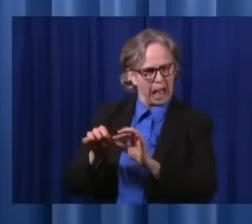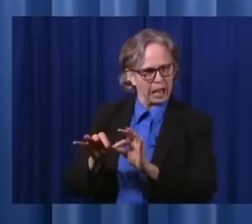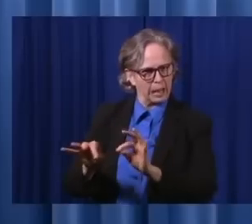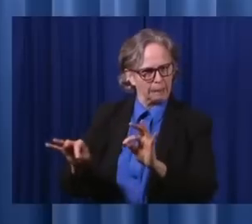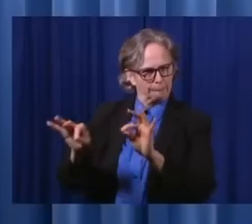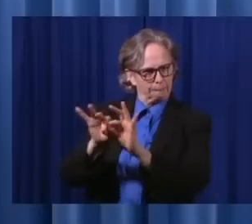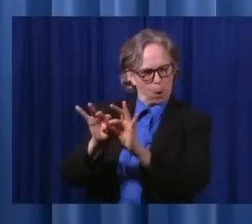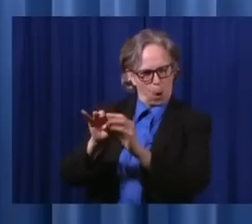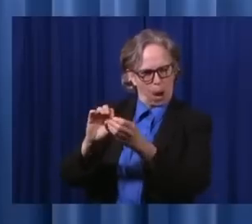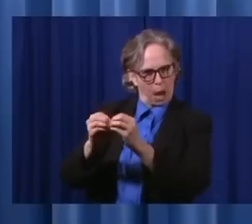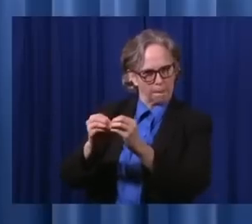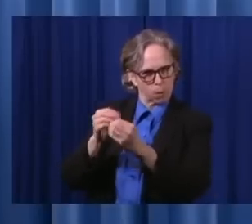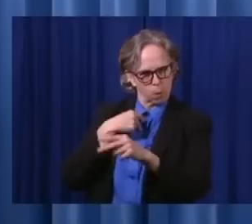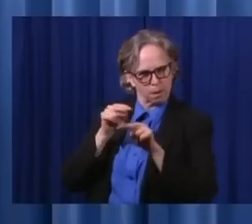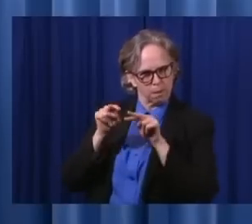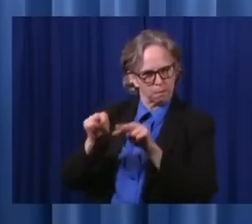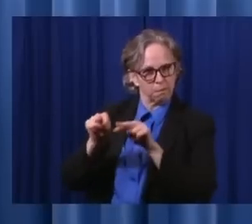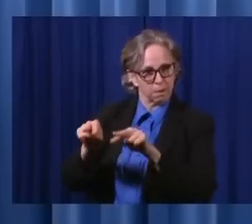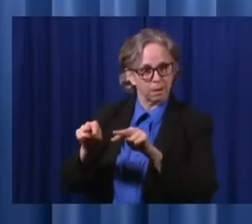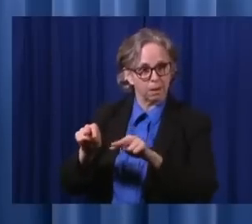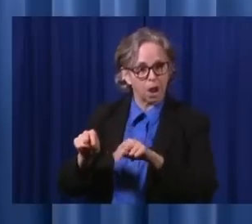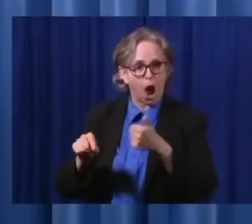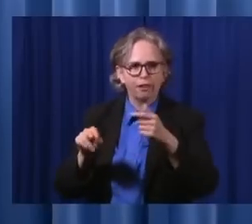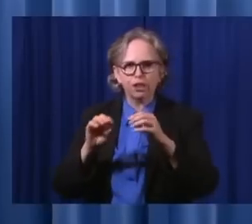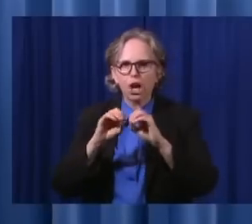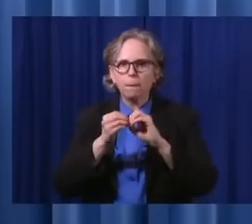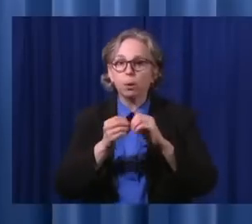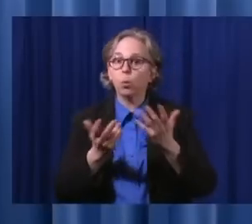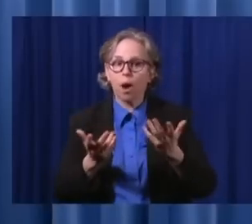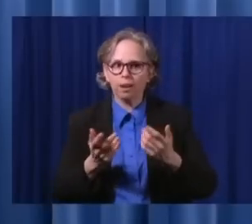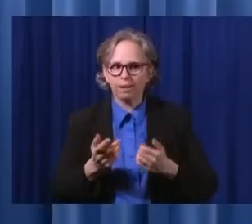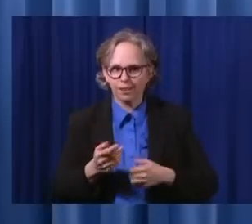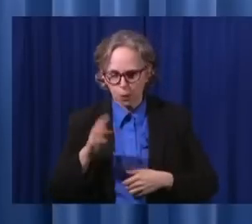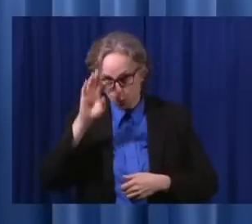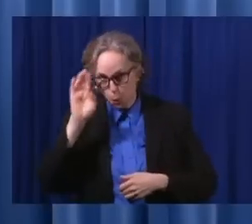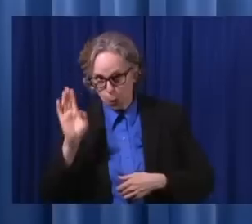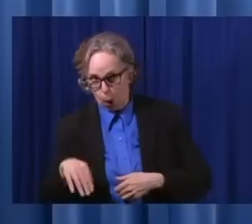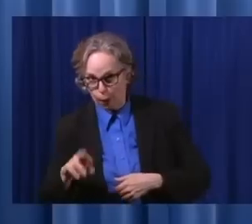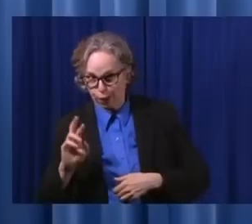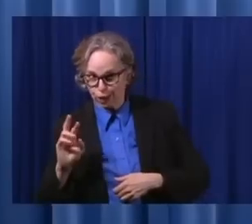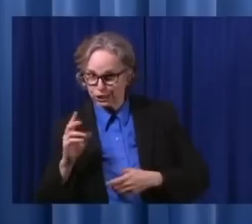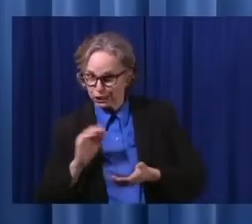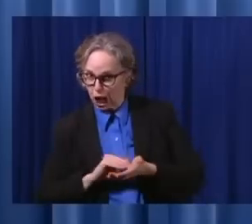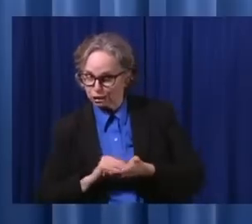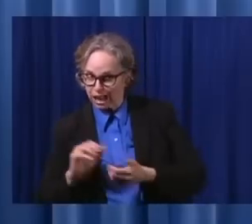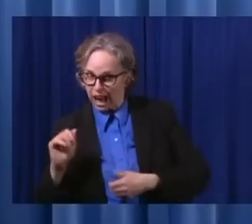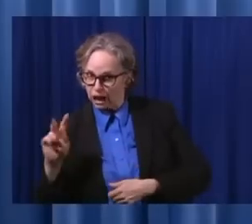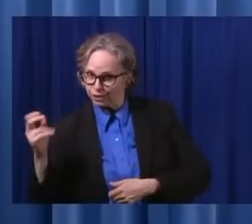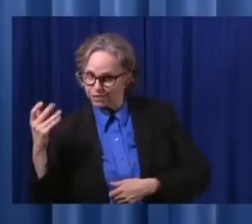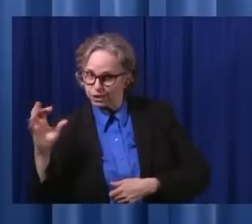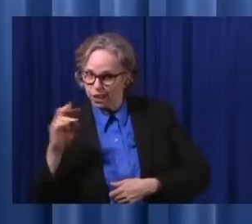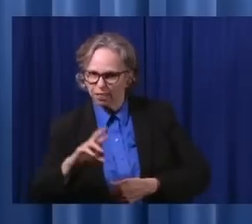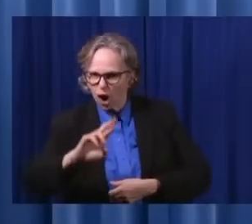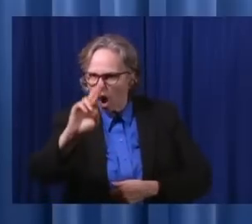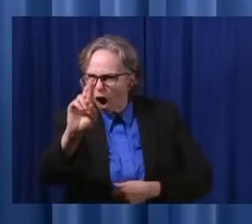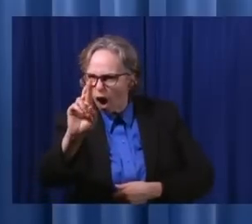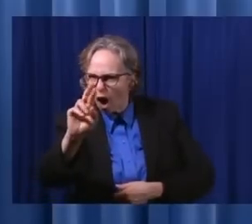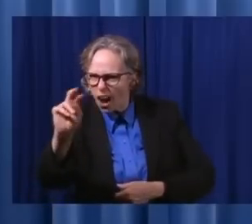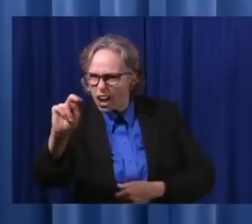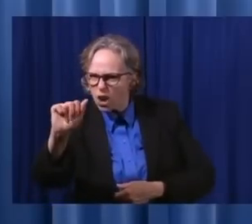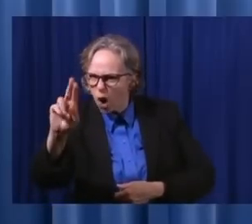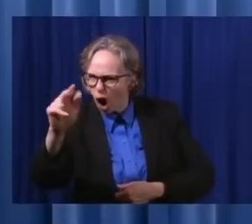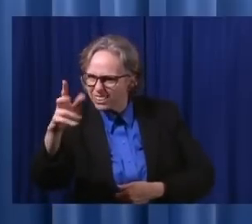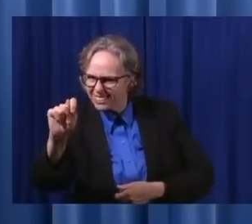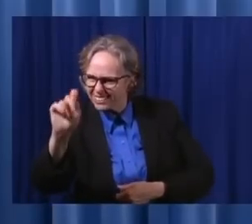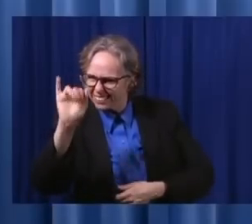The other figure that Dr. Acton has talked about, the R-naught number, which